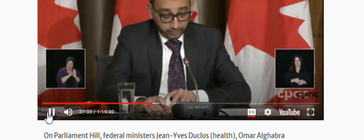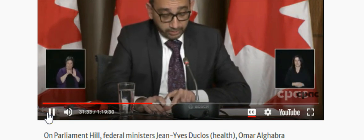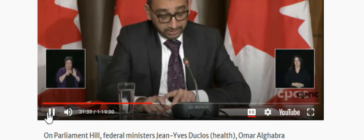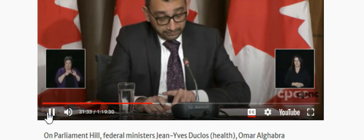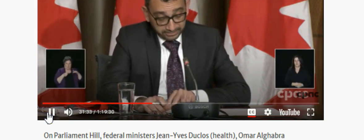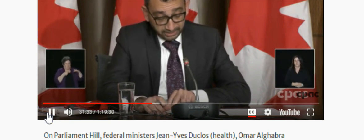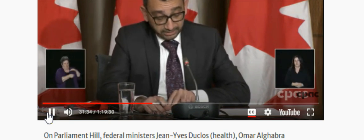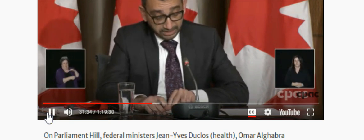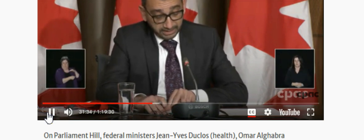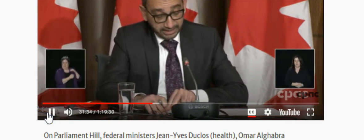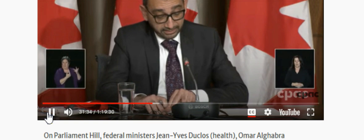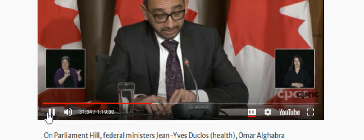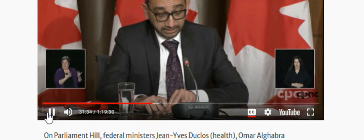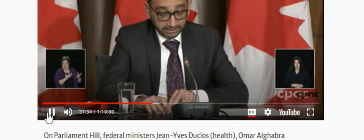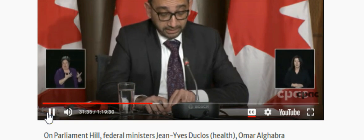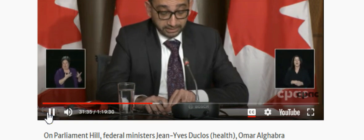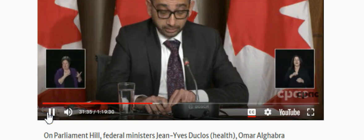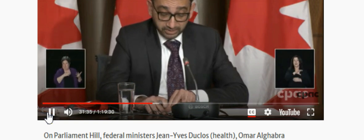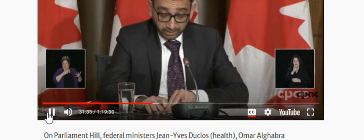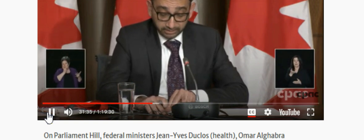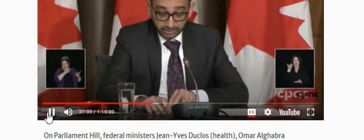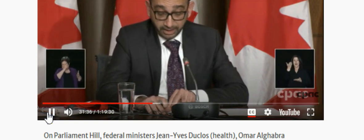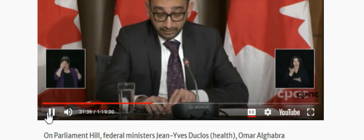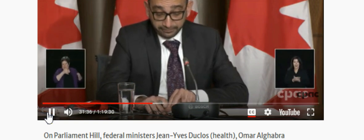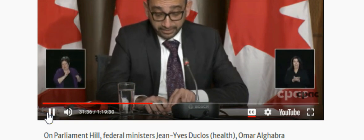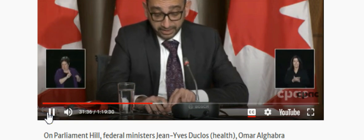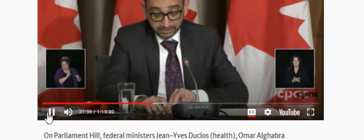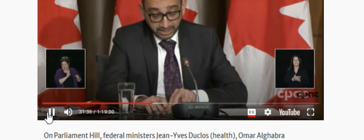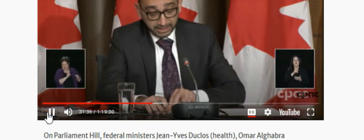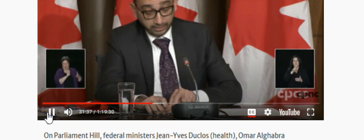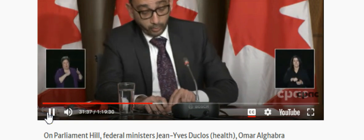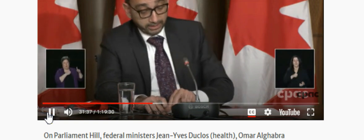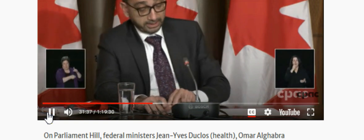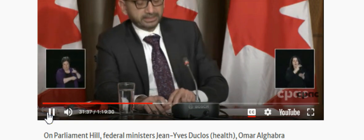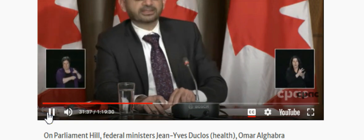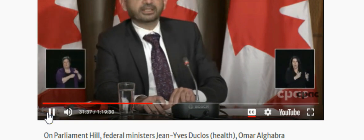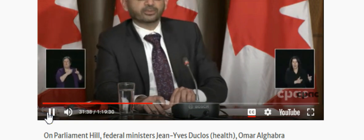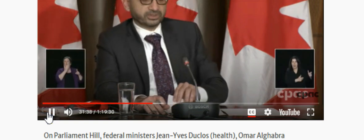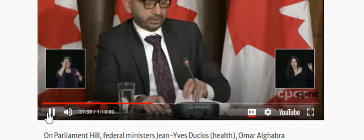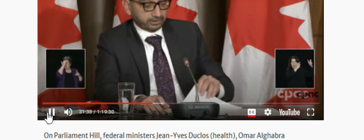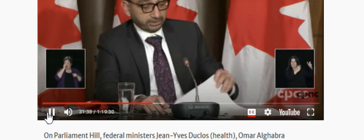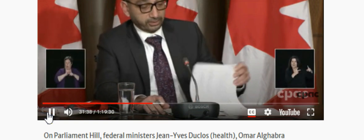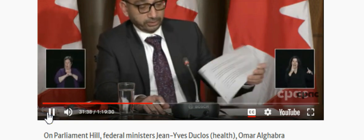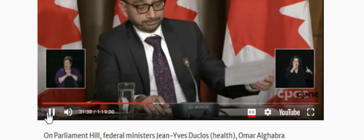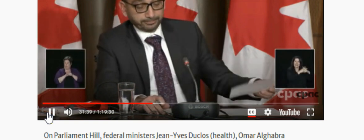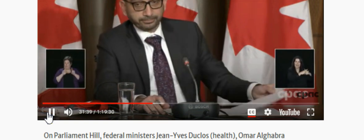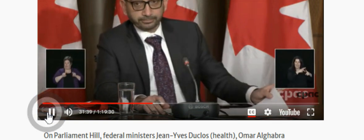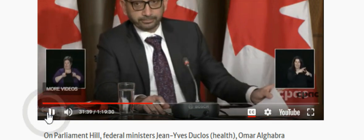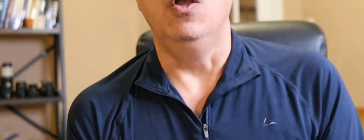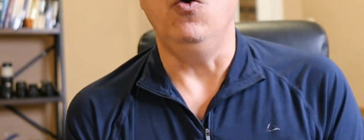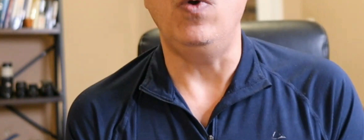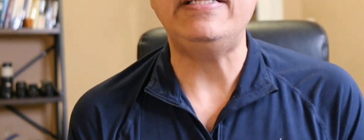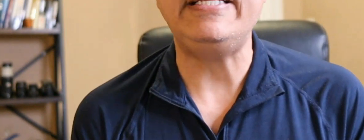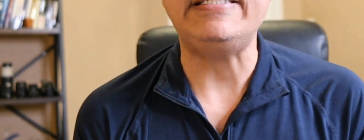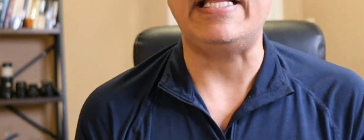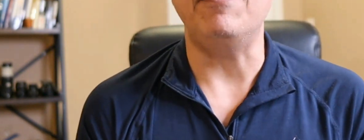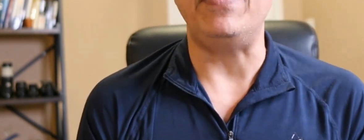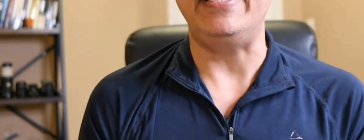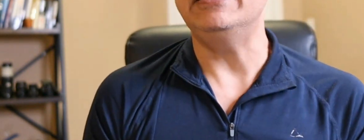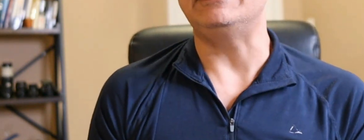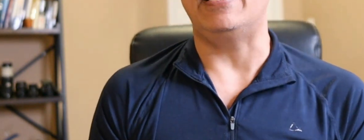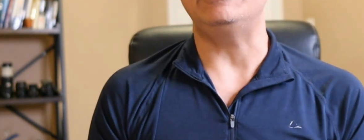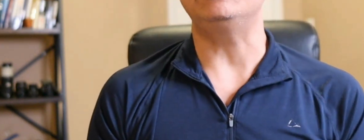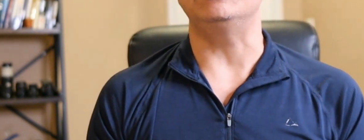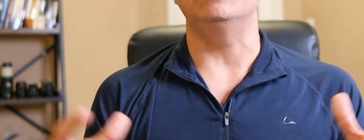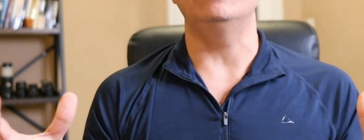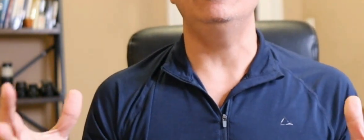designated quarantine facility until the result of their day one test result is known. Well, this then